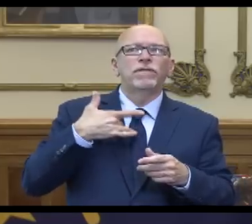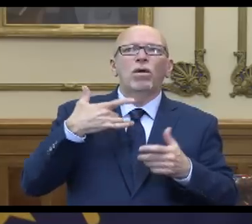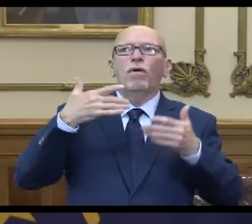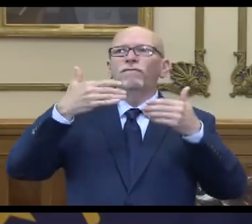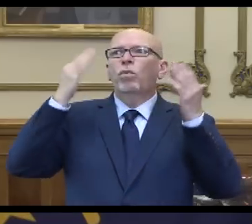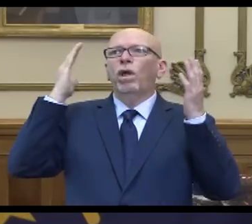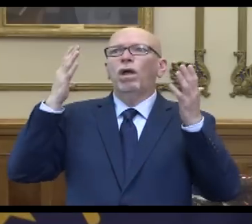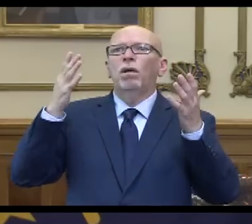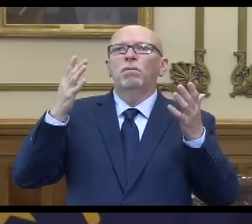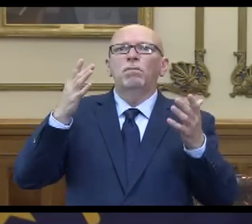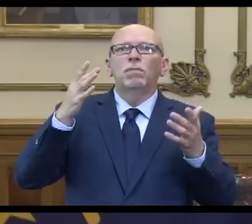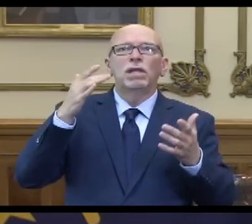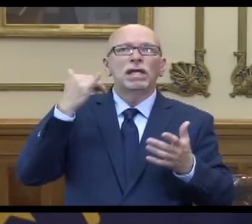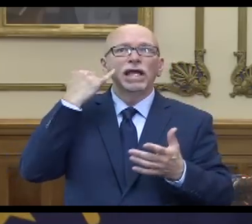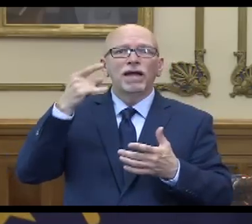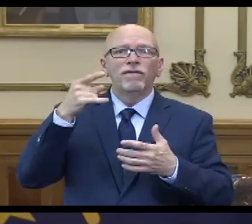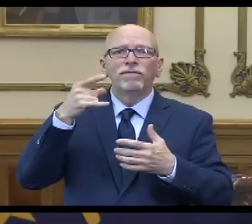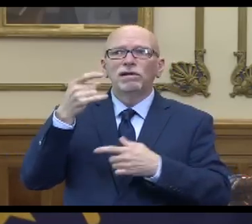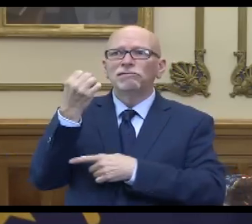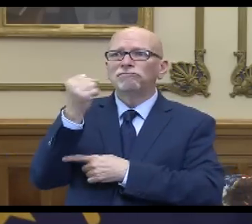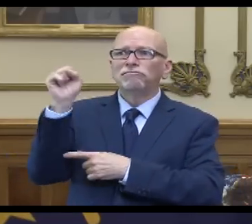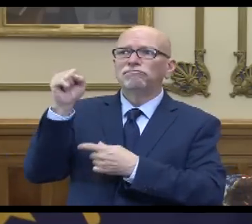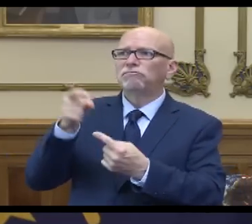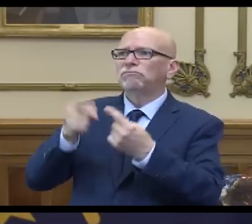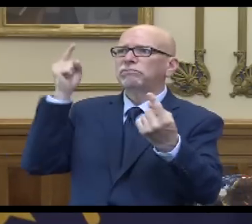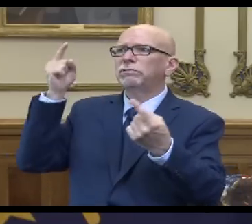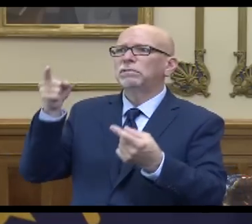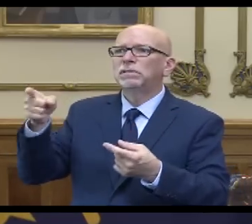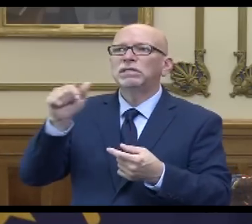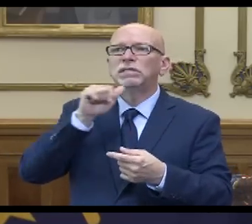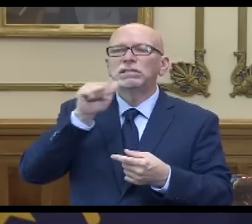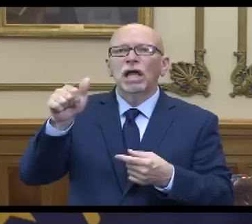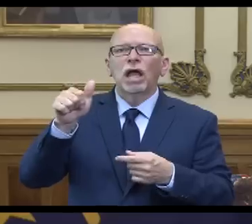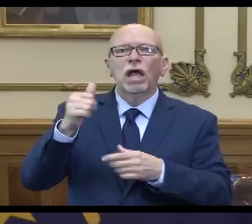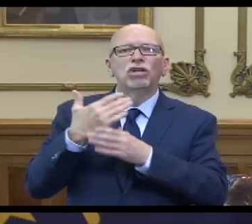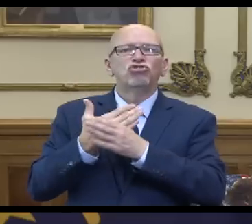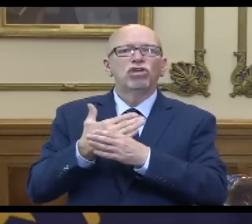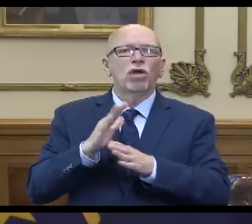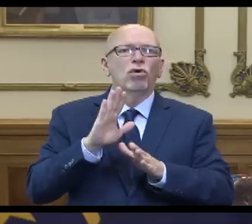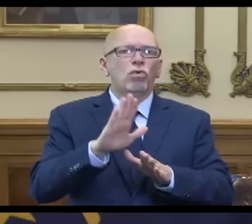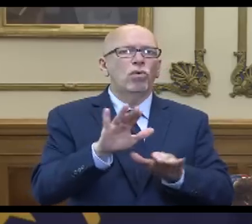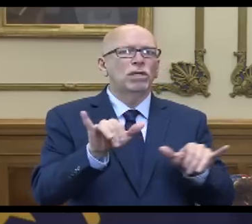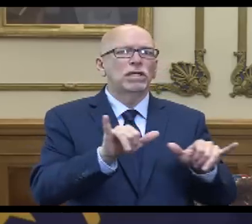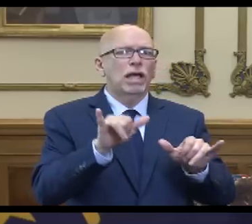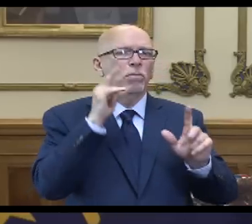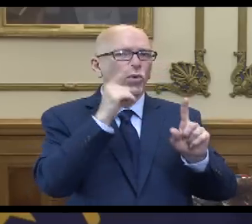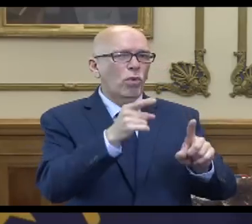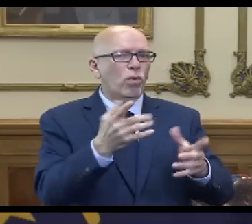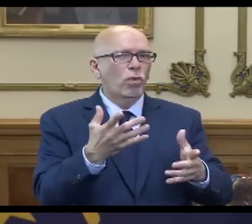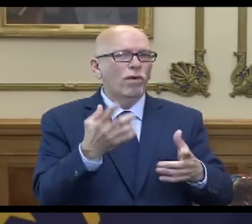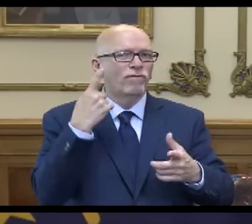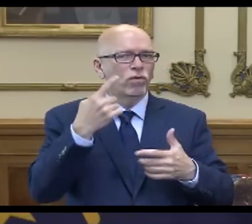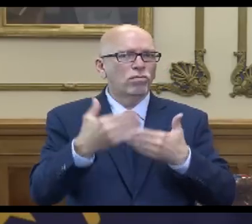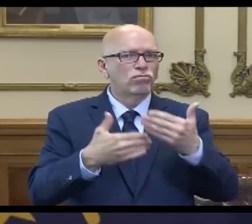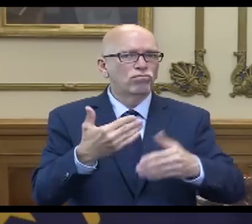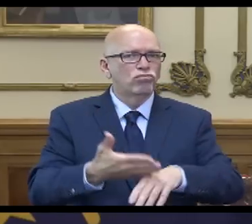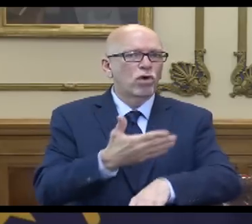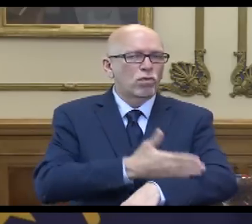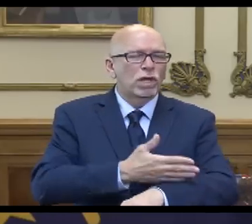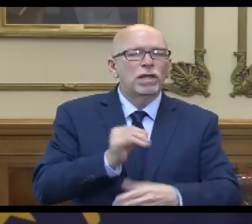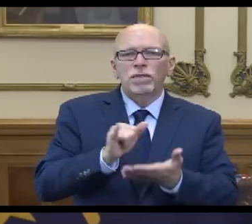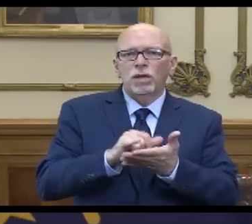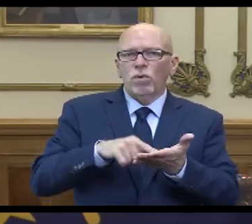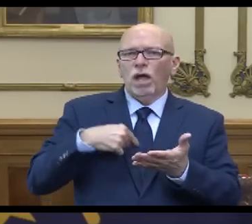a counter demonstration that doesn't share that end goal to make progress. And that's